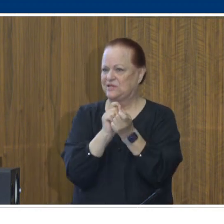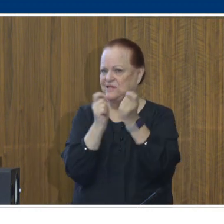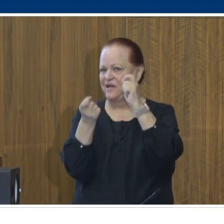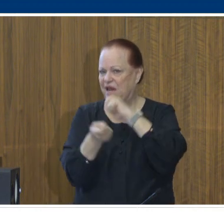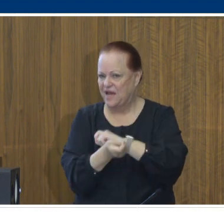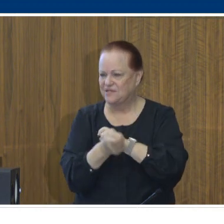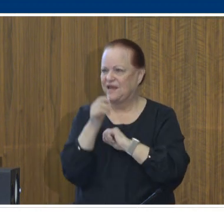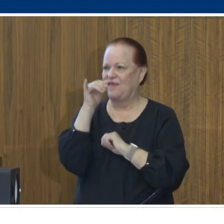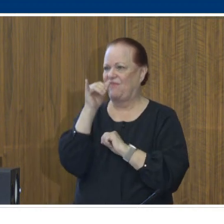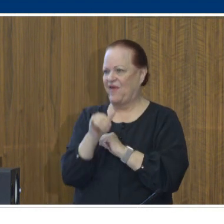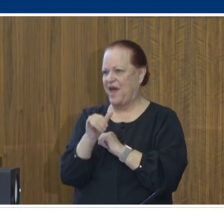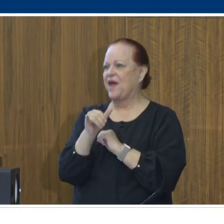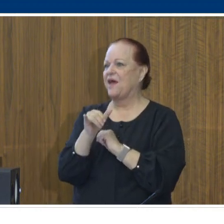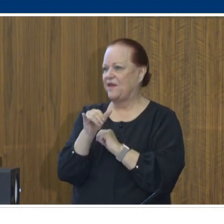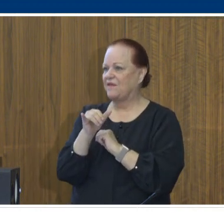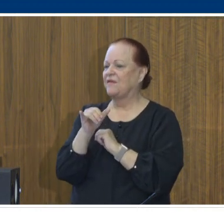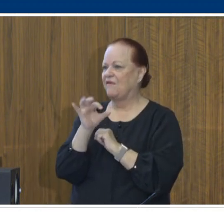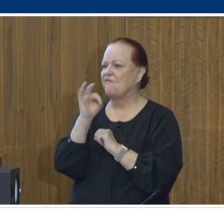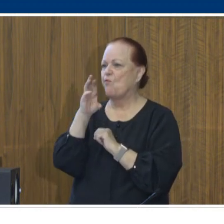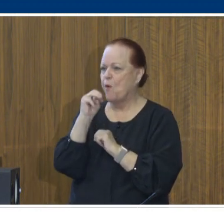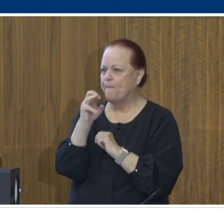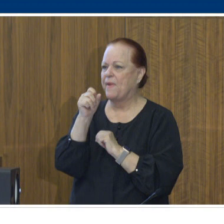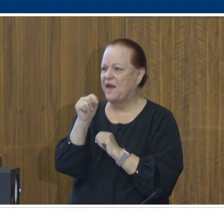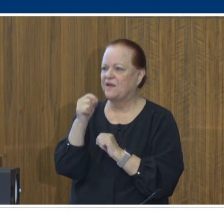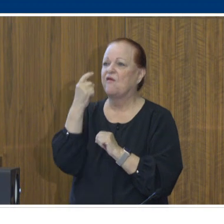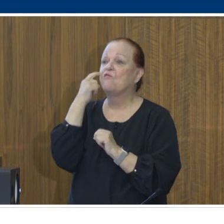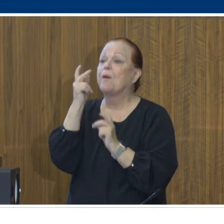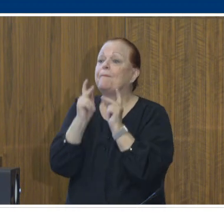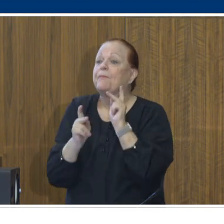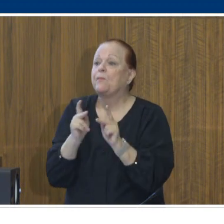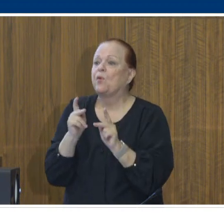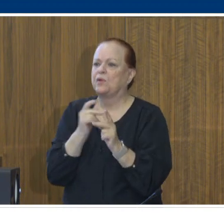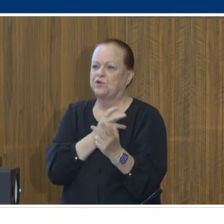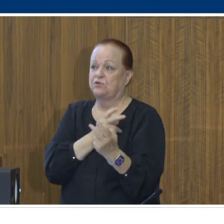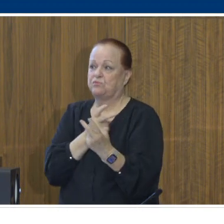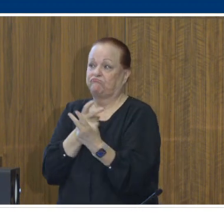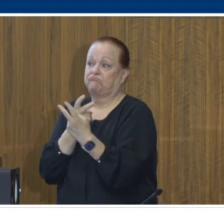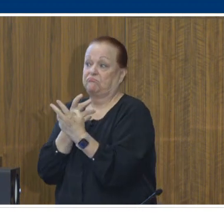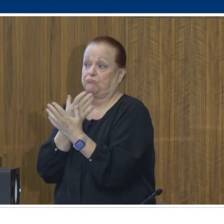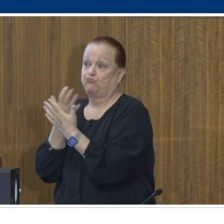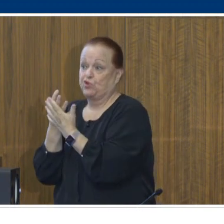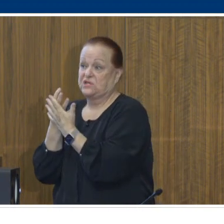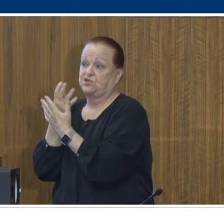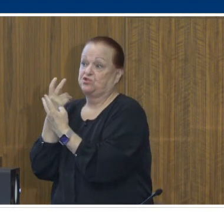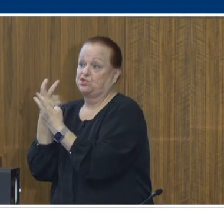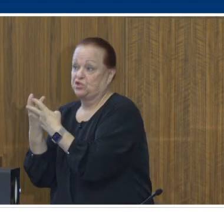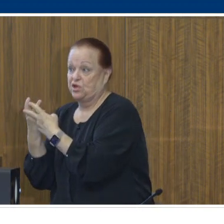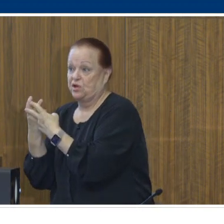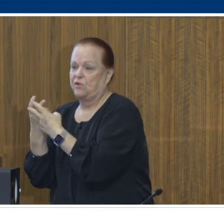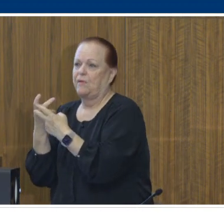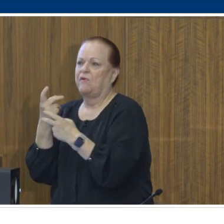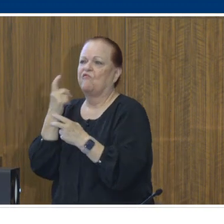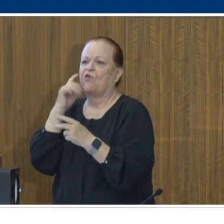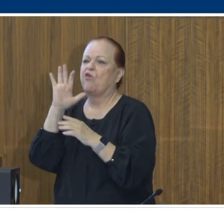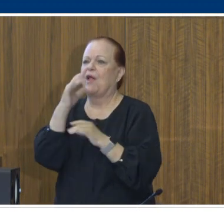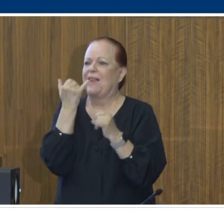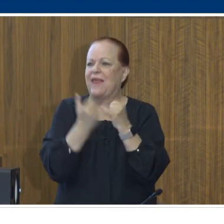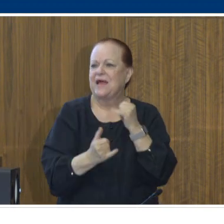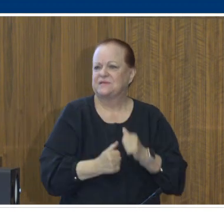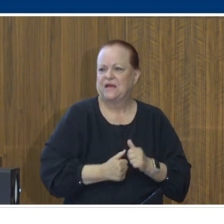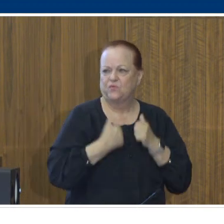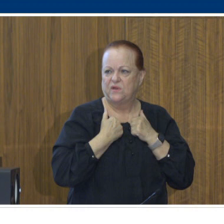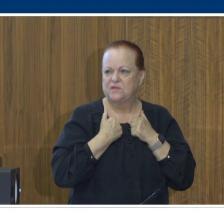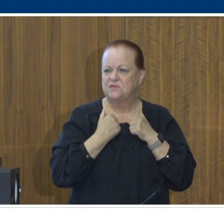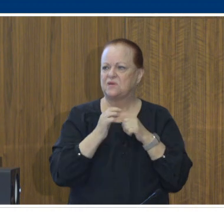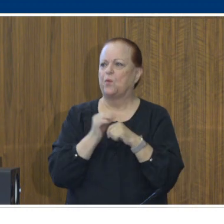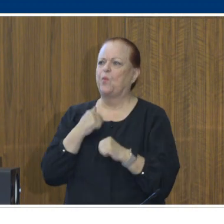data for incarcerated individuals to their last California address. So again, we expect that data to be